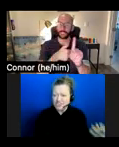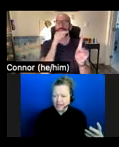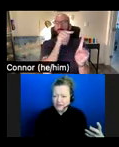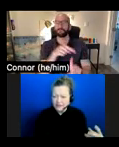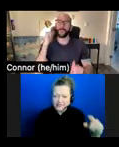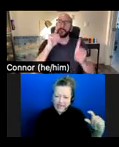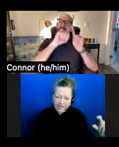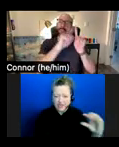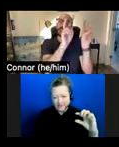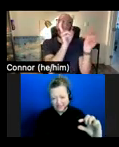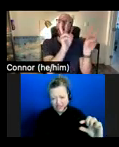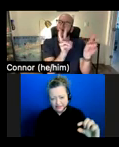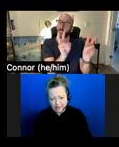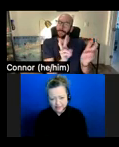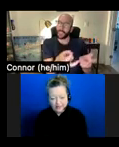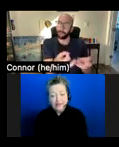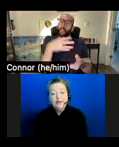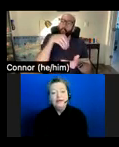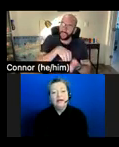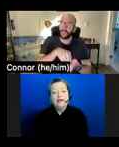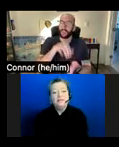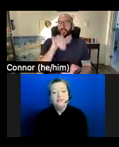is a channel, so it's a hashtag and then a channel name.